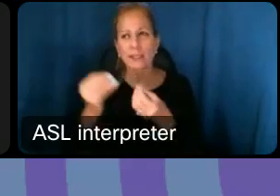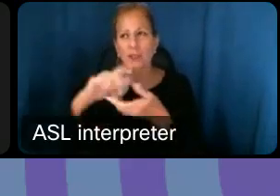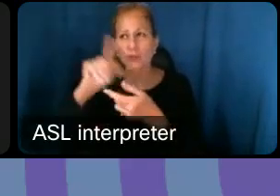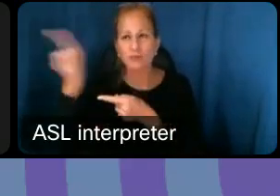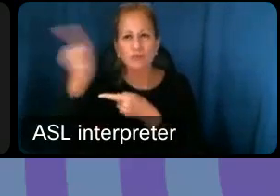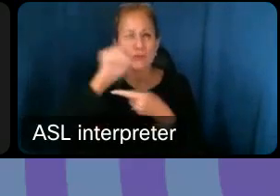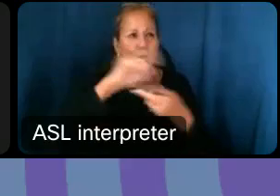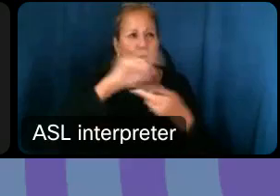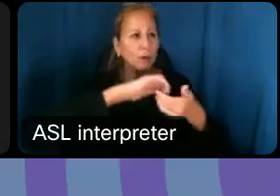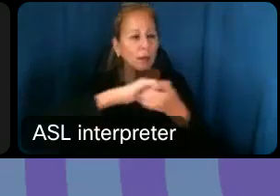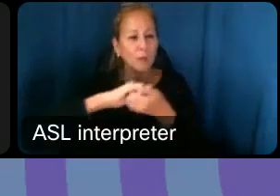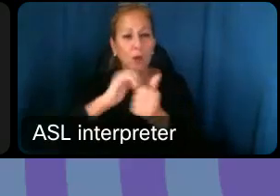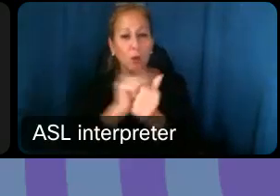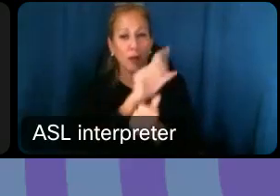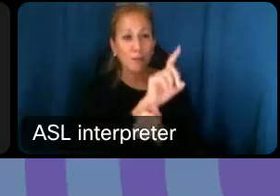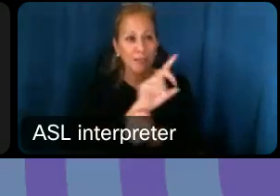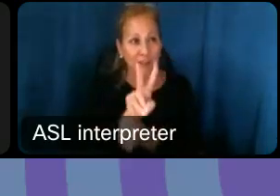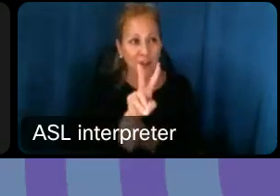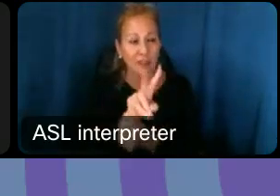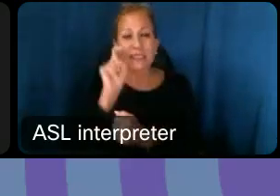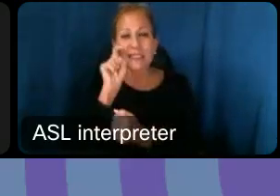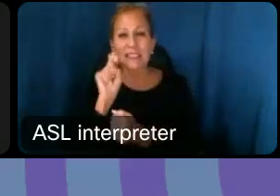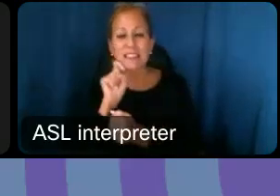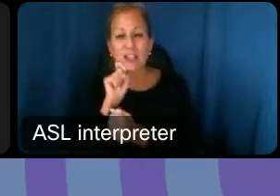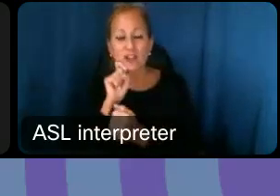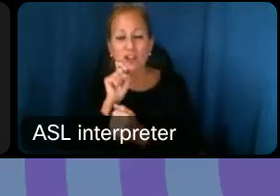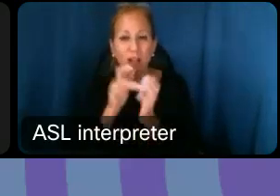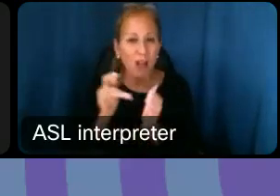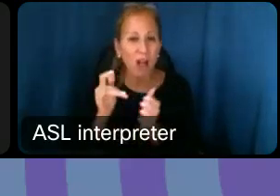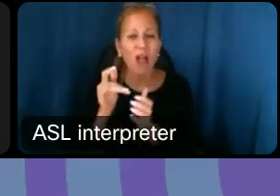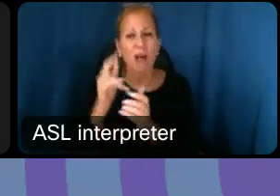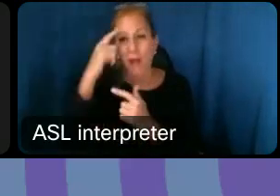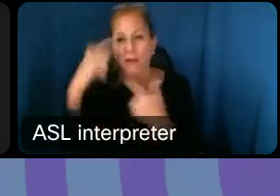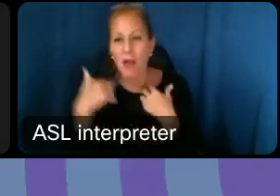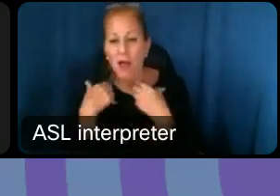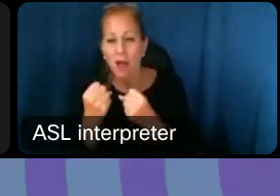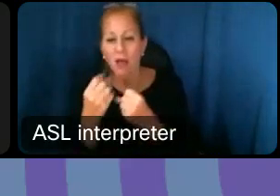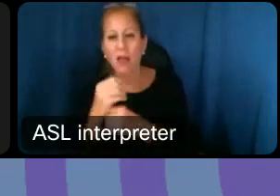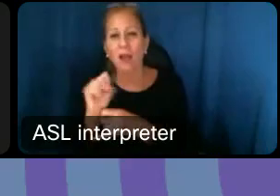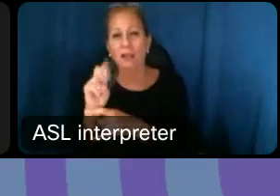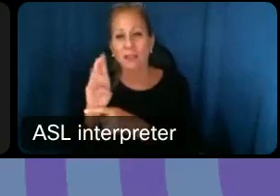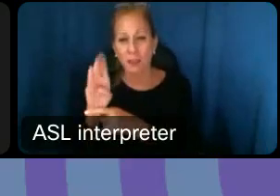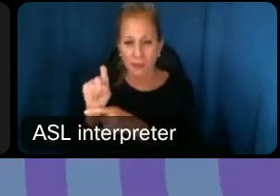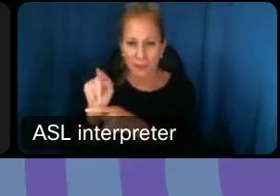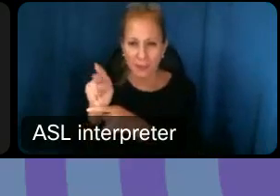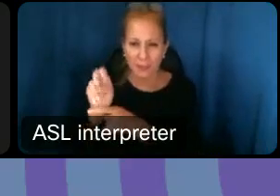collaboration between domestic violence, sexual assault, mental health, and substance use